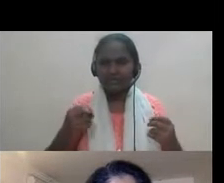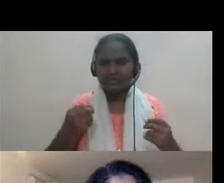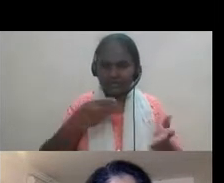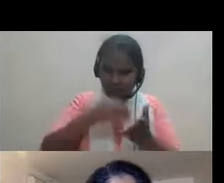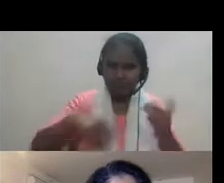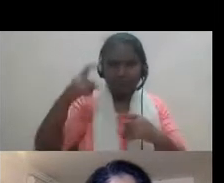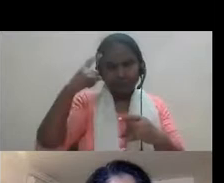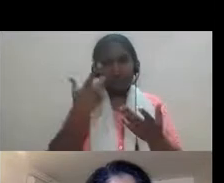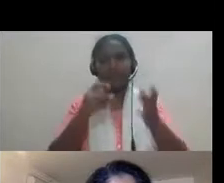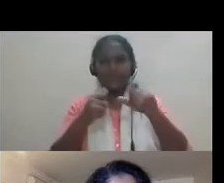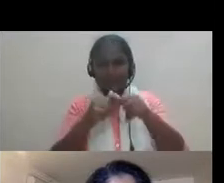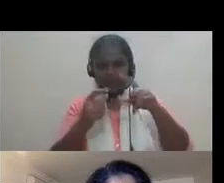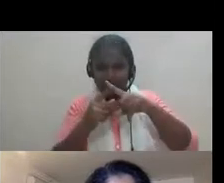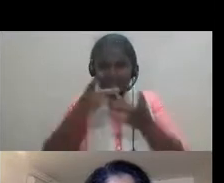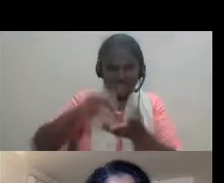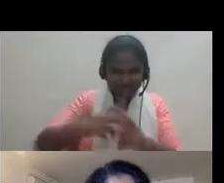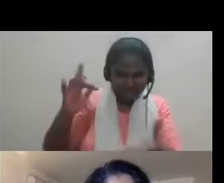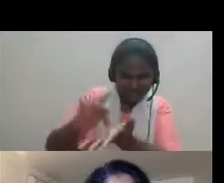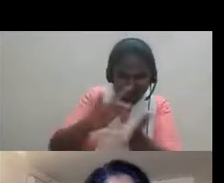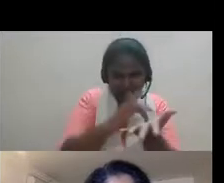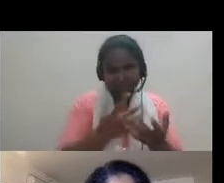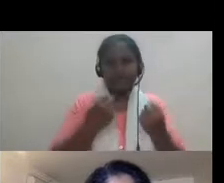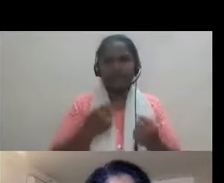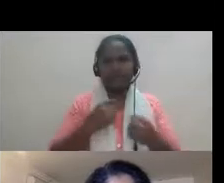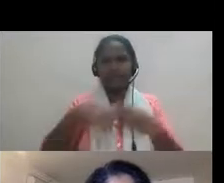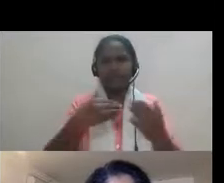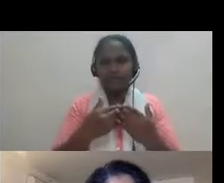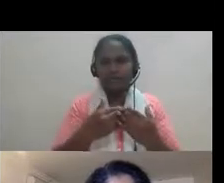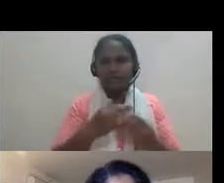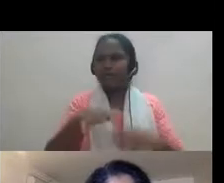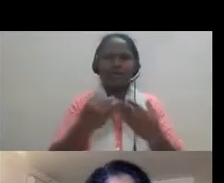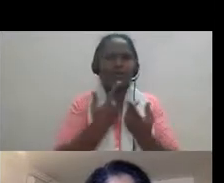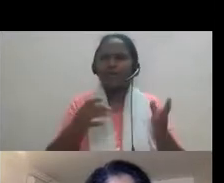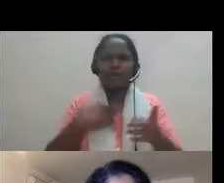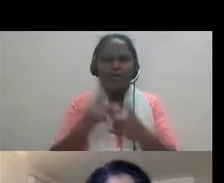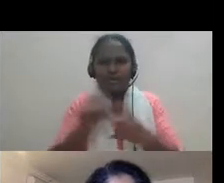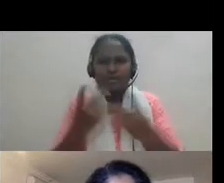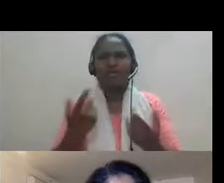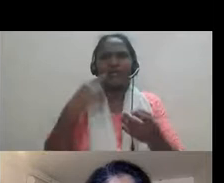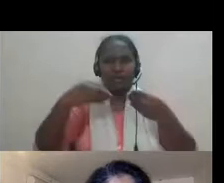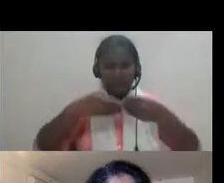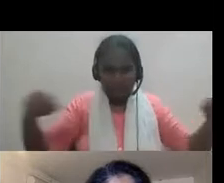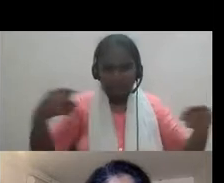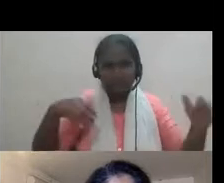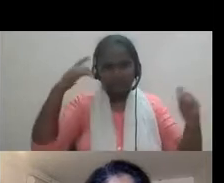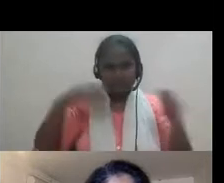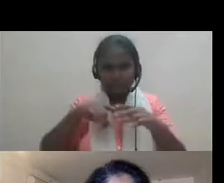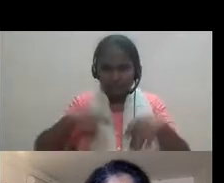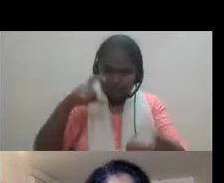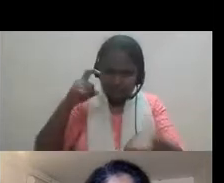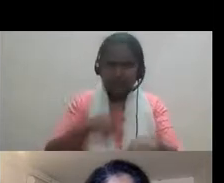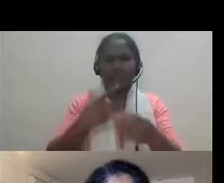stages. There were 10 different spaces, and all was done with those materials that existed at the time